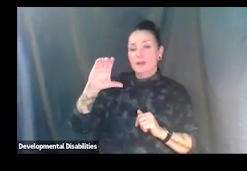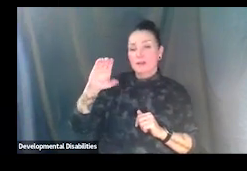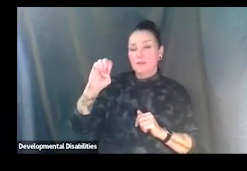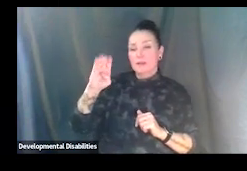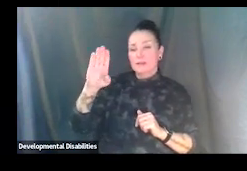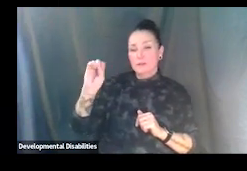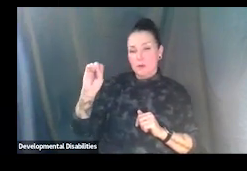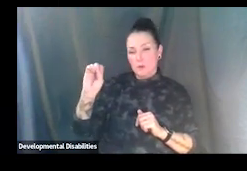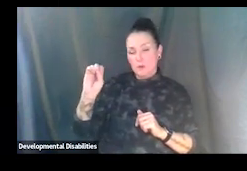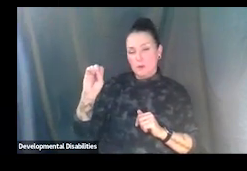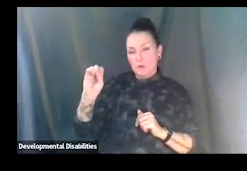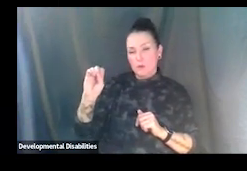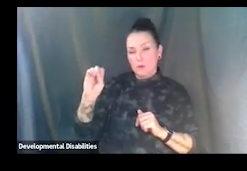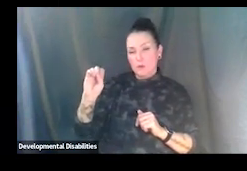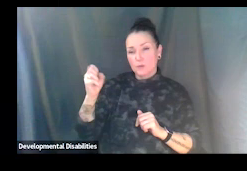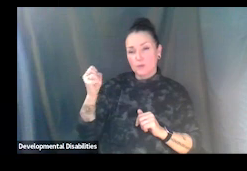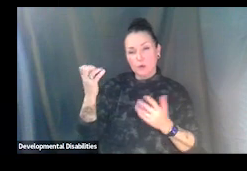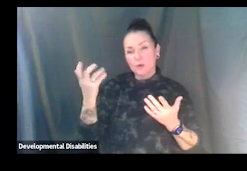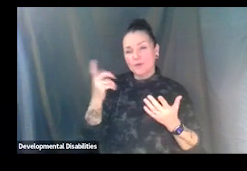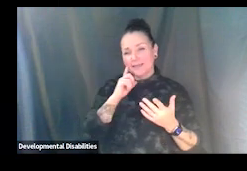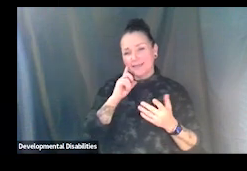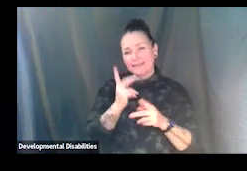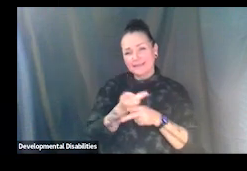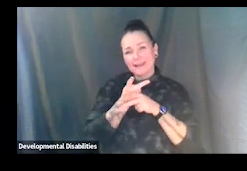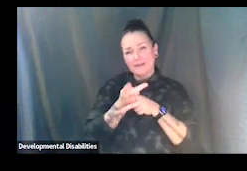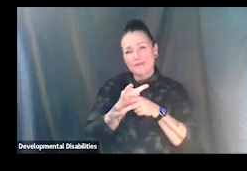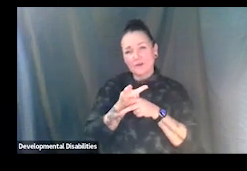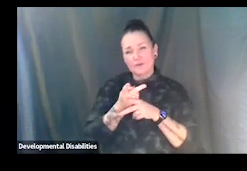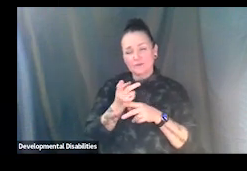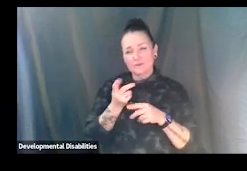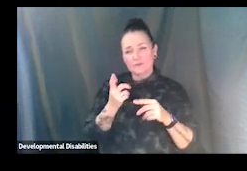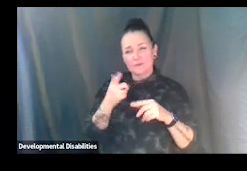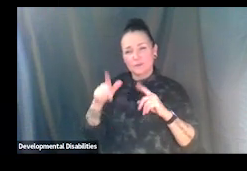great. And I think we really have to be careful about how we're using medicines.